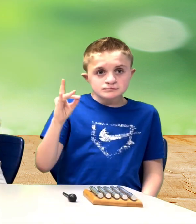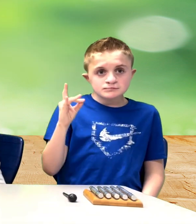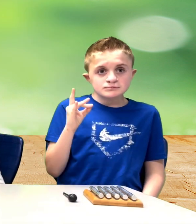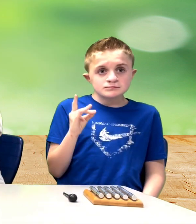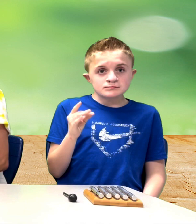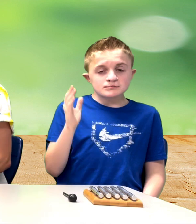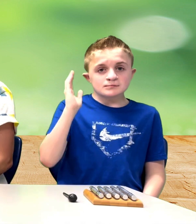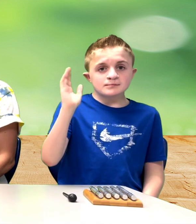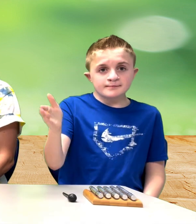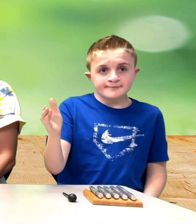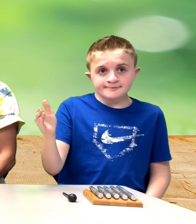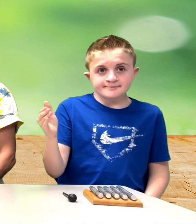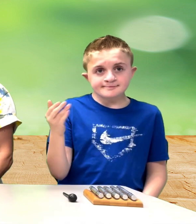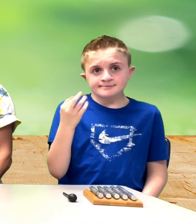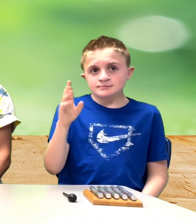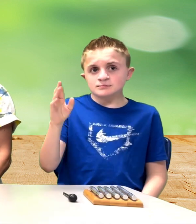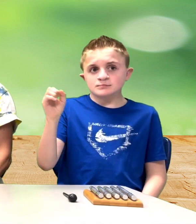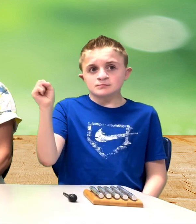Here's Dr. Chalice.